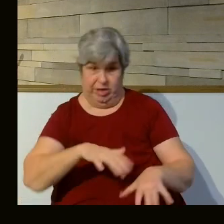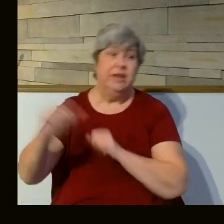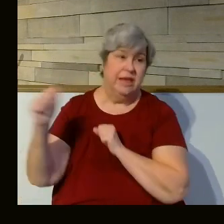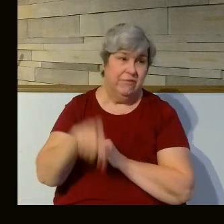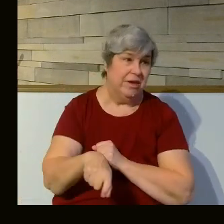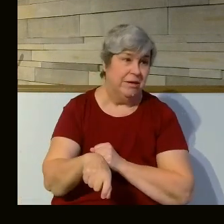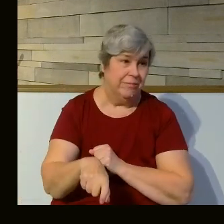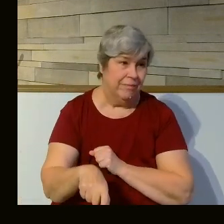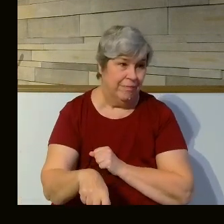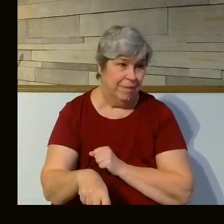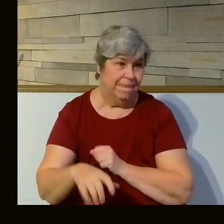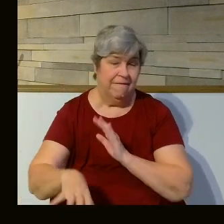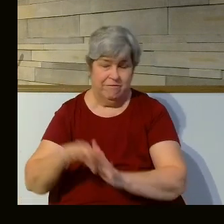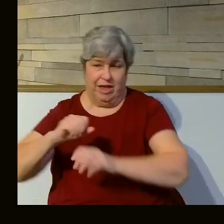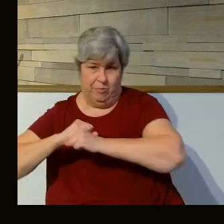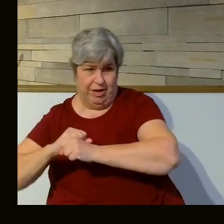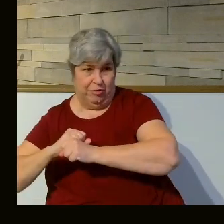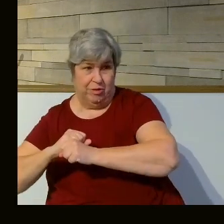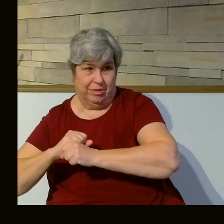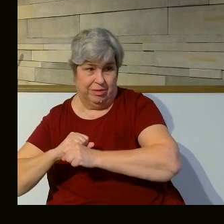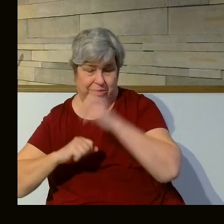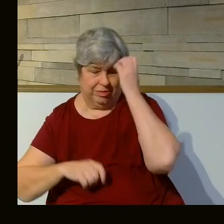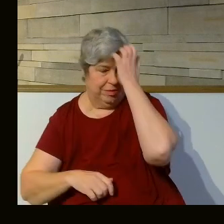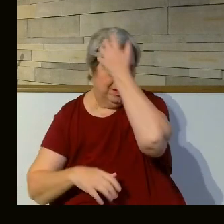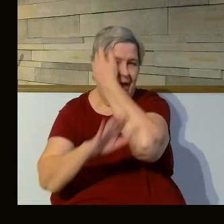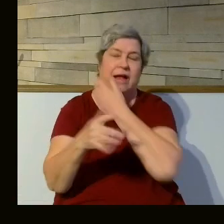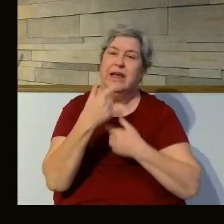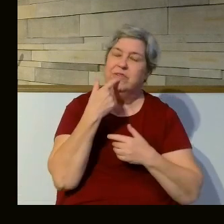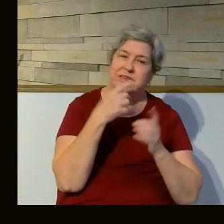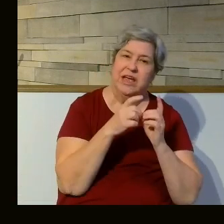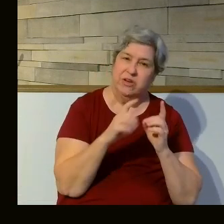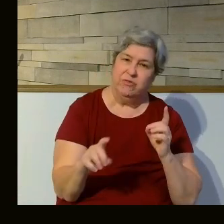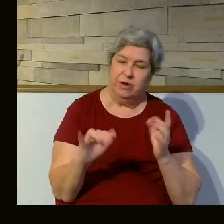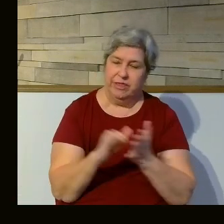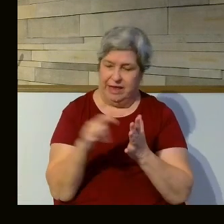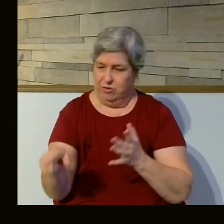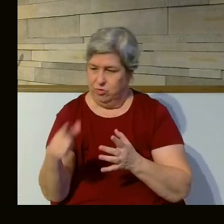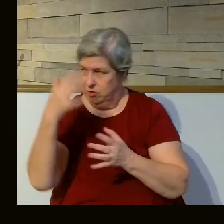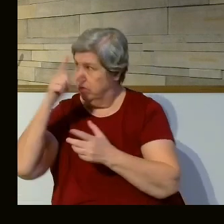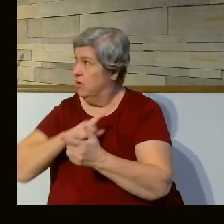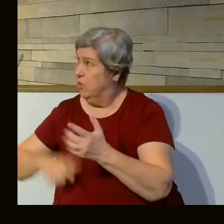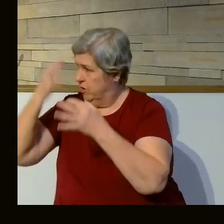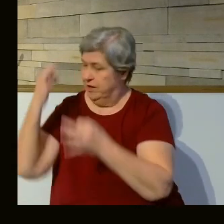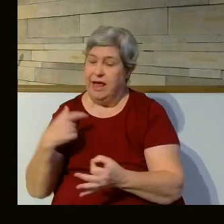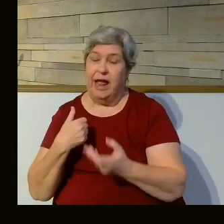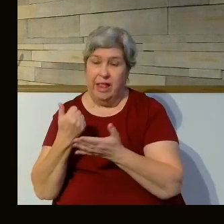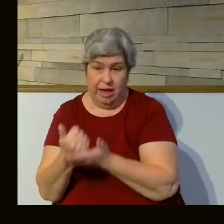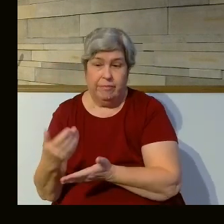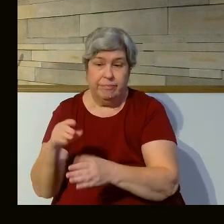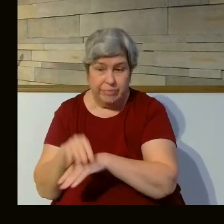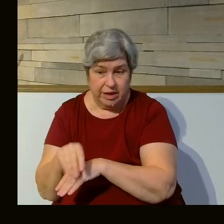leave. Get it to a place of protection. I'll never say divorce. That's going to be between you and the Lord, and I'll counsel you through all of